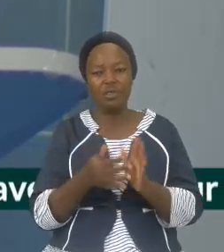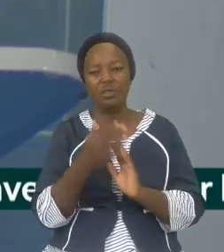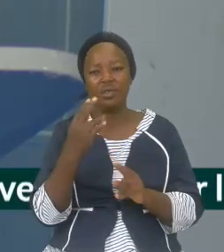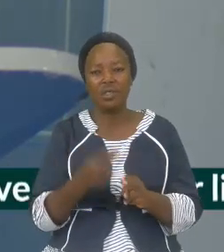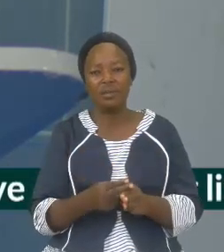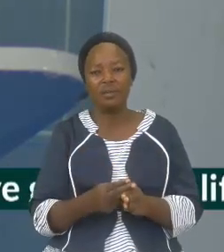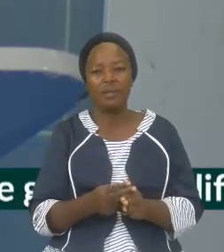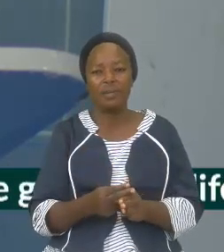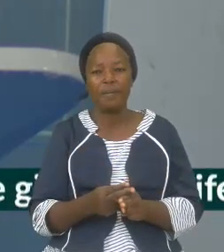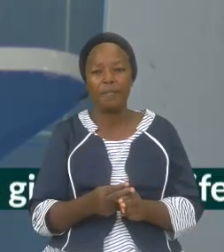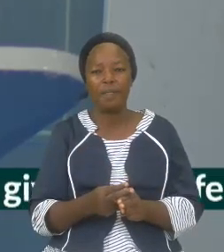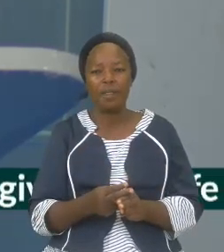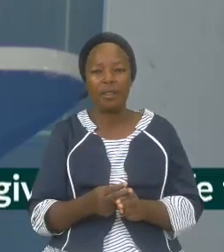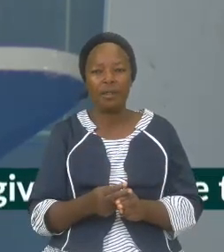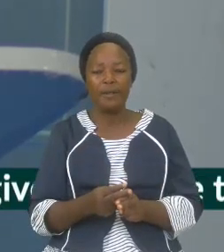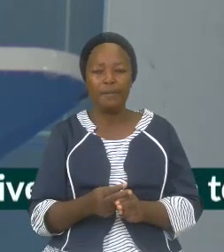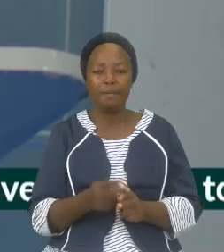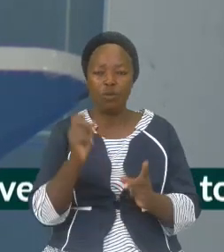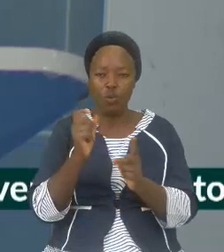Message of victory for you.